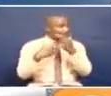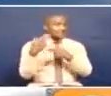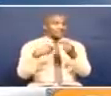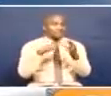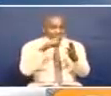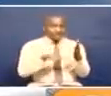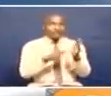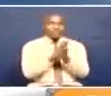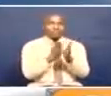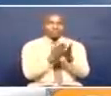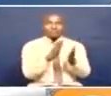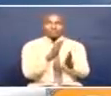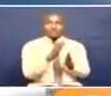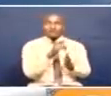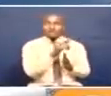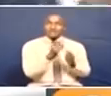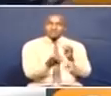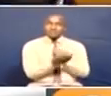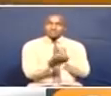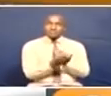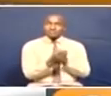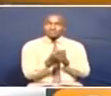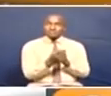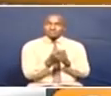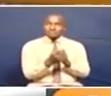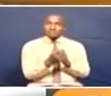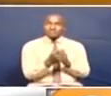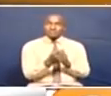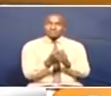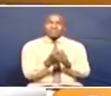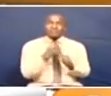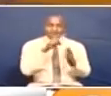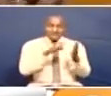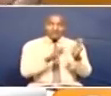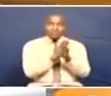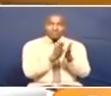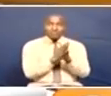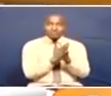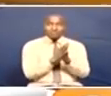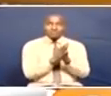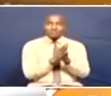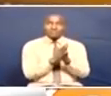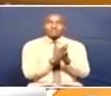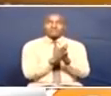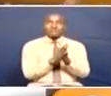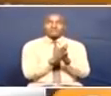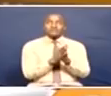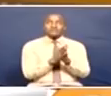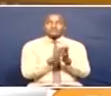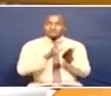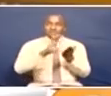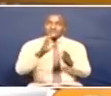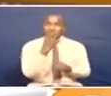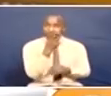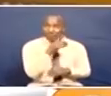book by that he prescribed for me, Why Nations Fail. Did you? I did. Small differences. Are you sure you read it? I did, yes. Chapter 4,